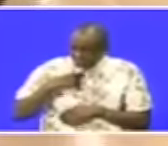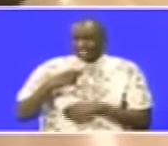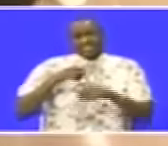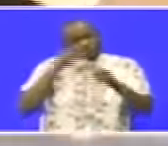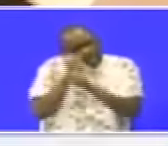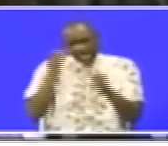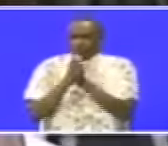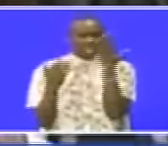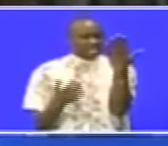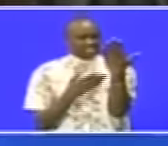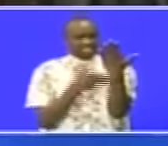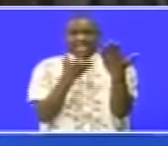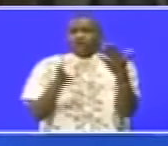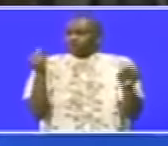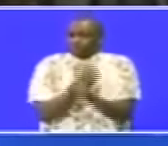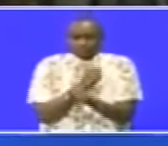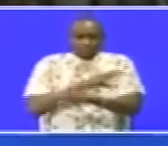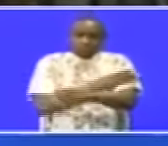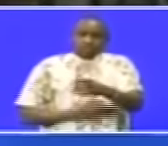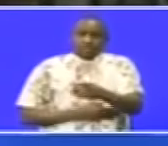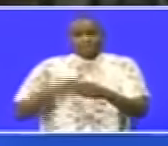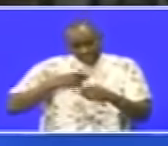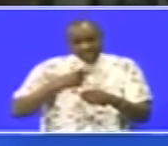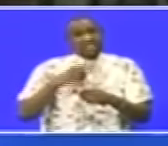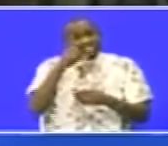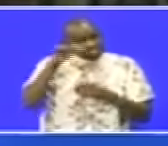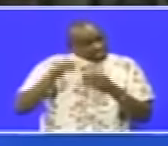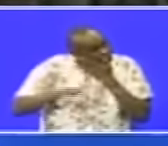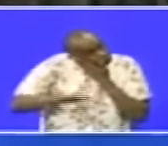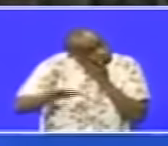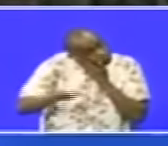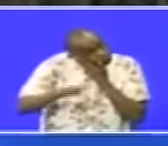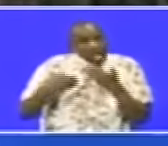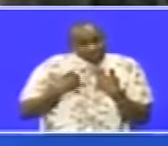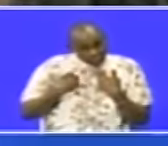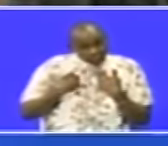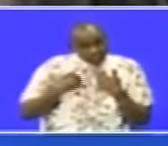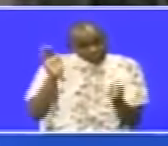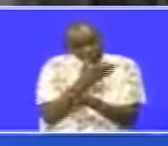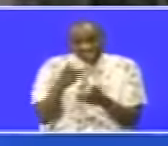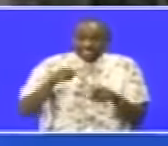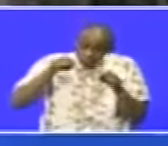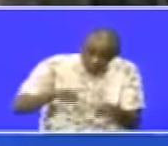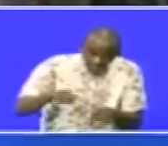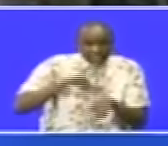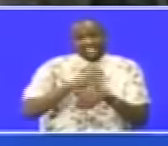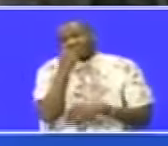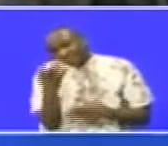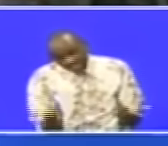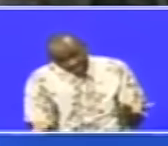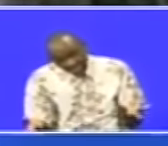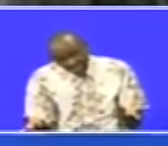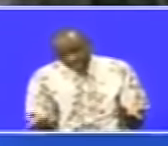nayo. Sasa niko hivyo. Yes, mimi ni DJ. Napata labda leo 500.